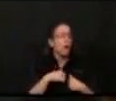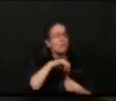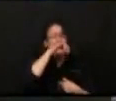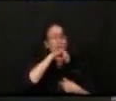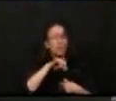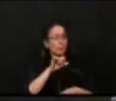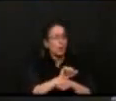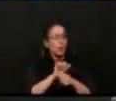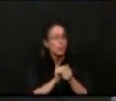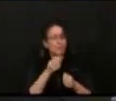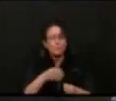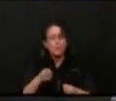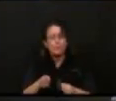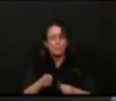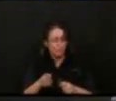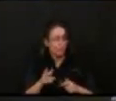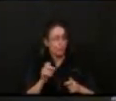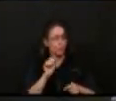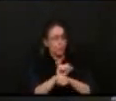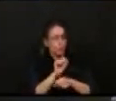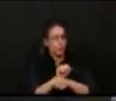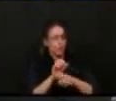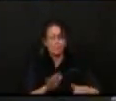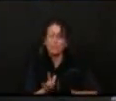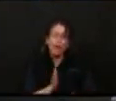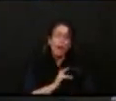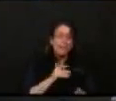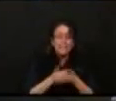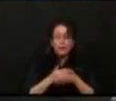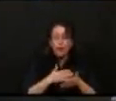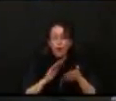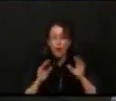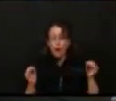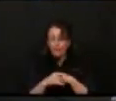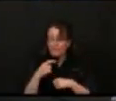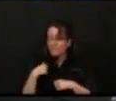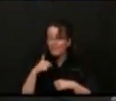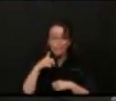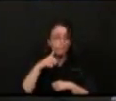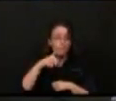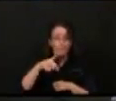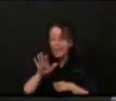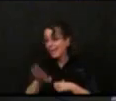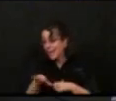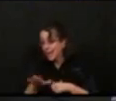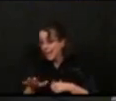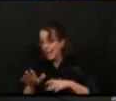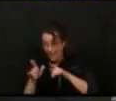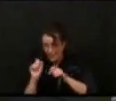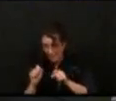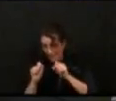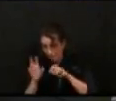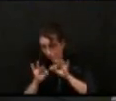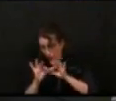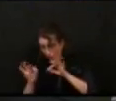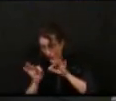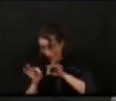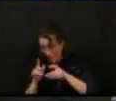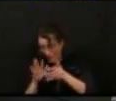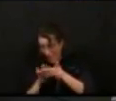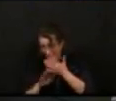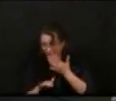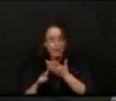down the street to talk with our local guys. So whenever we can get them on board, it's a real asset for our community, but also for our projects we find.